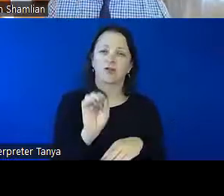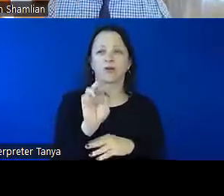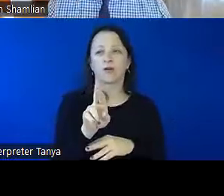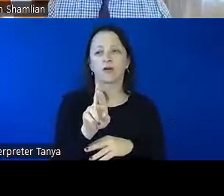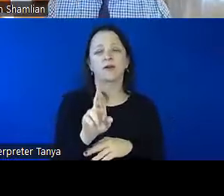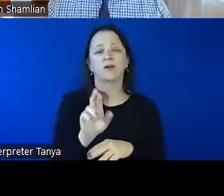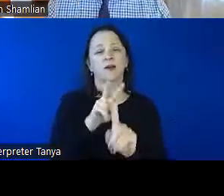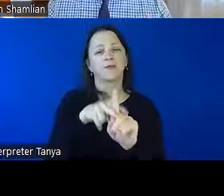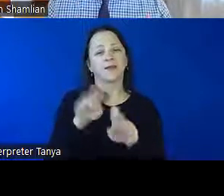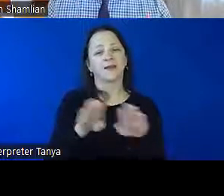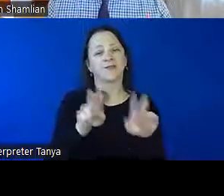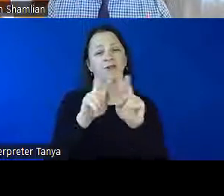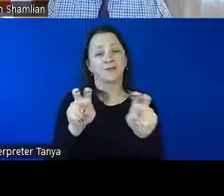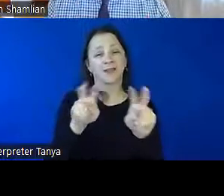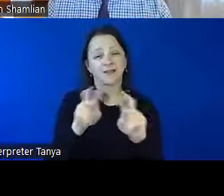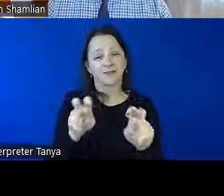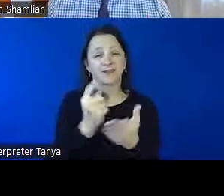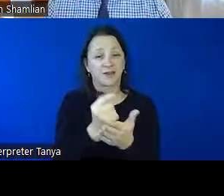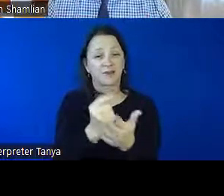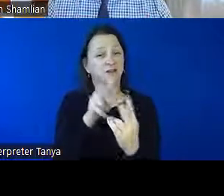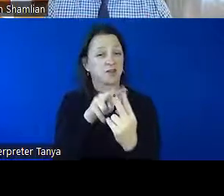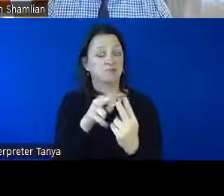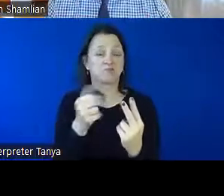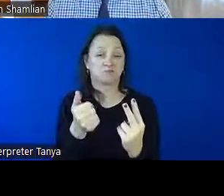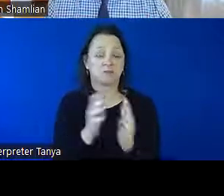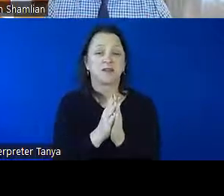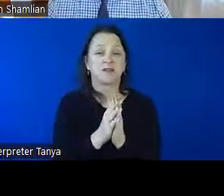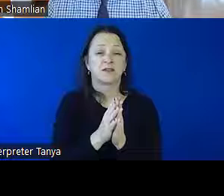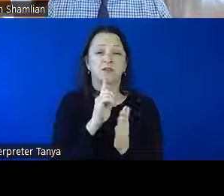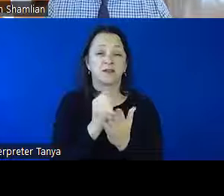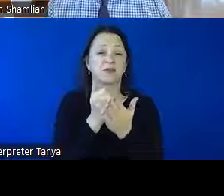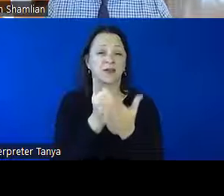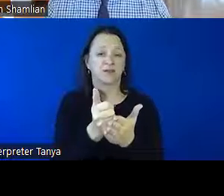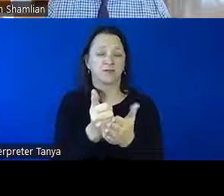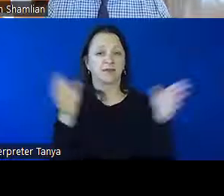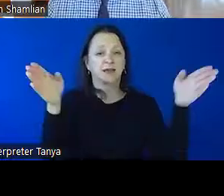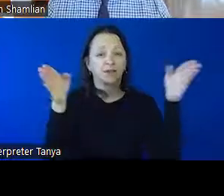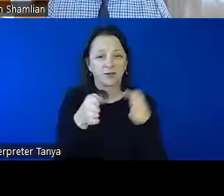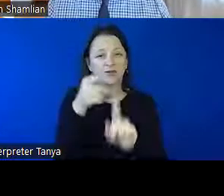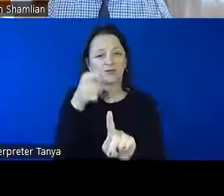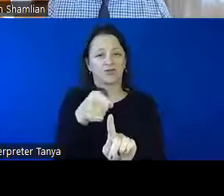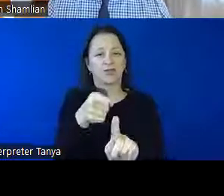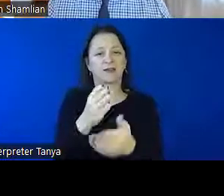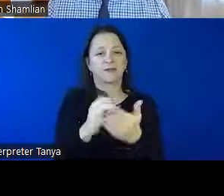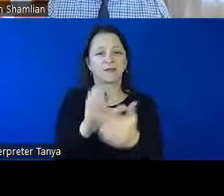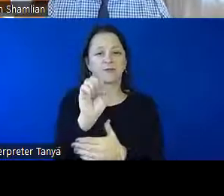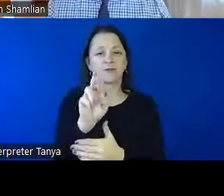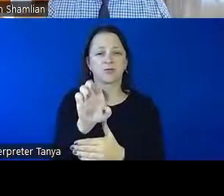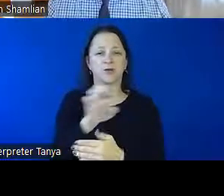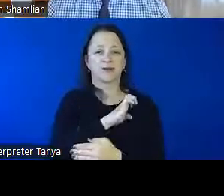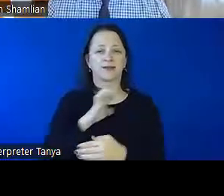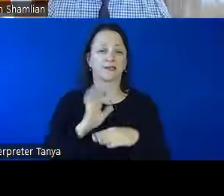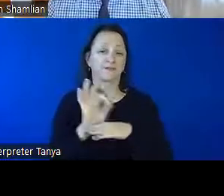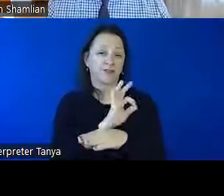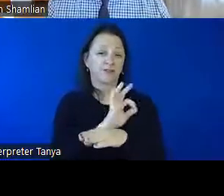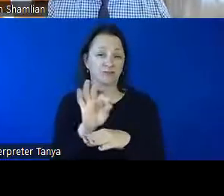behavior analysis kind of therapies can really kind of help target some of these core executive function areas and maybe